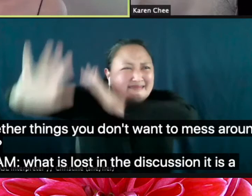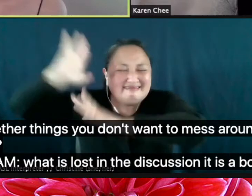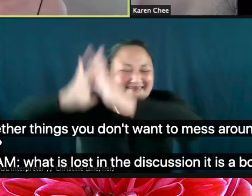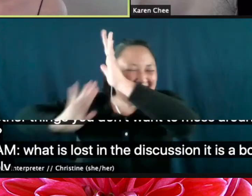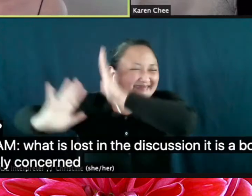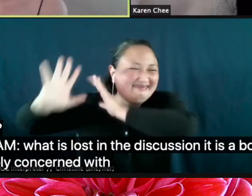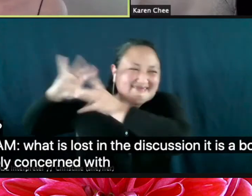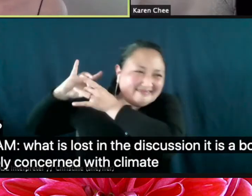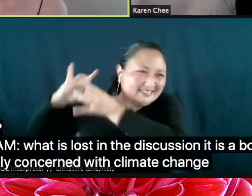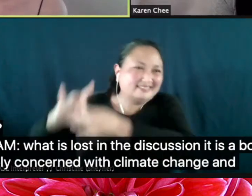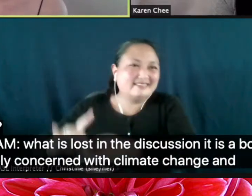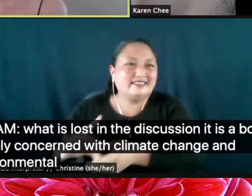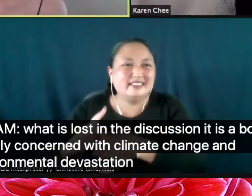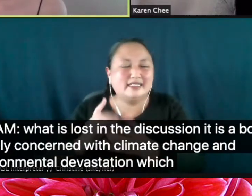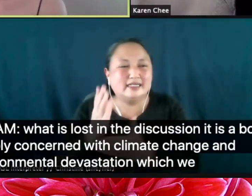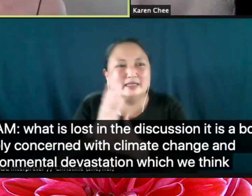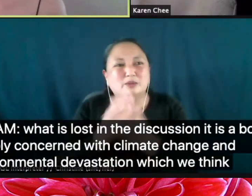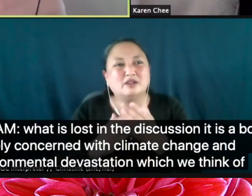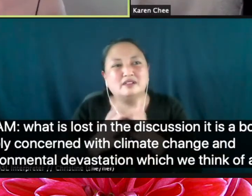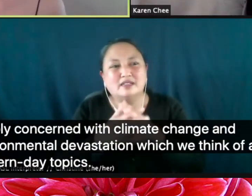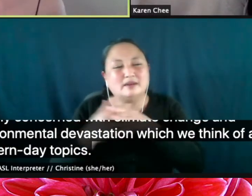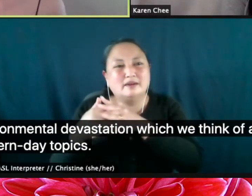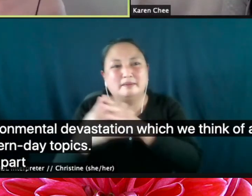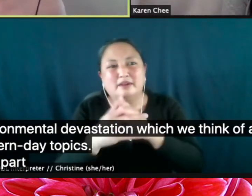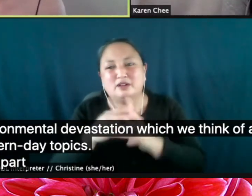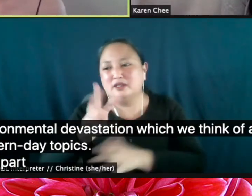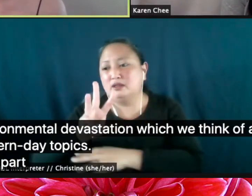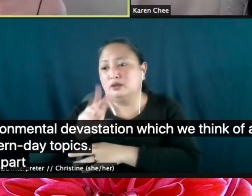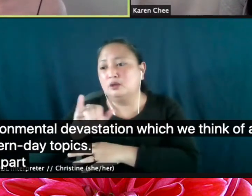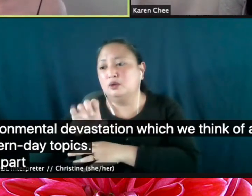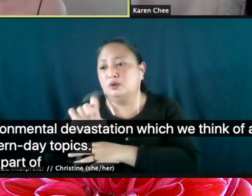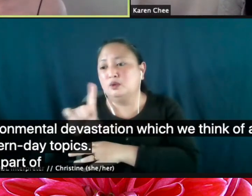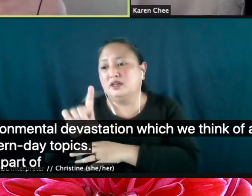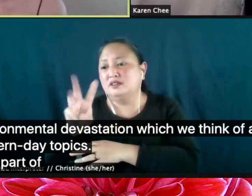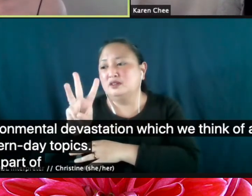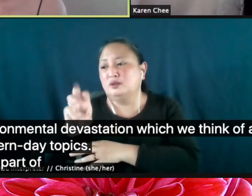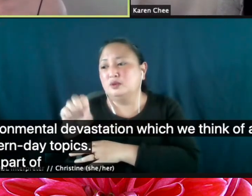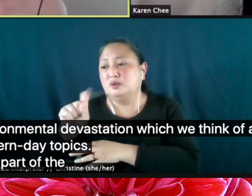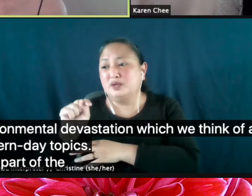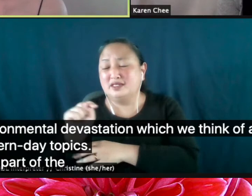of the American Wild West is the story of people destroying a land and,